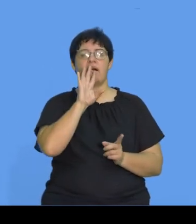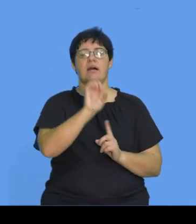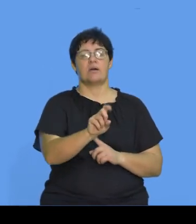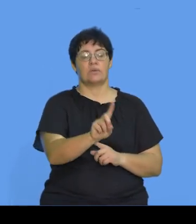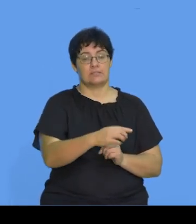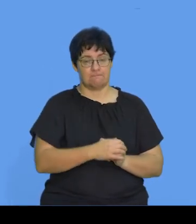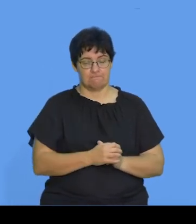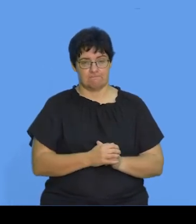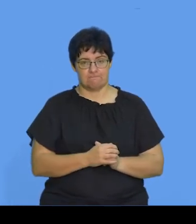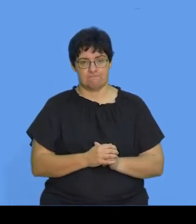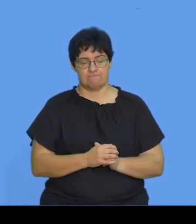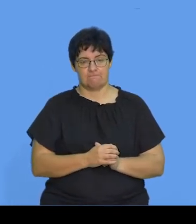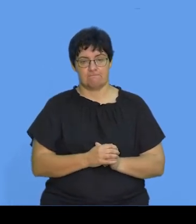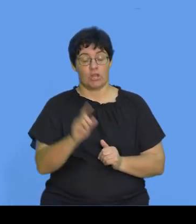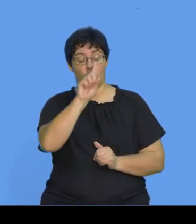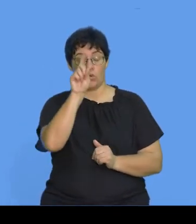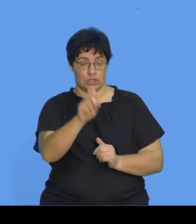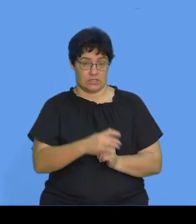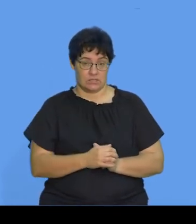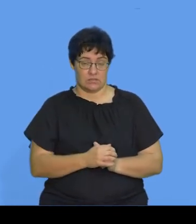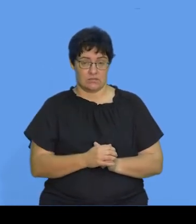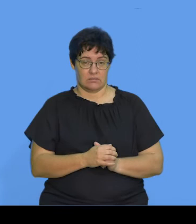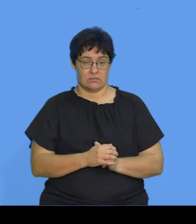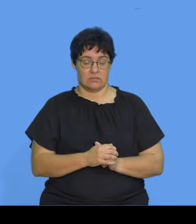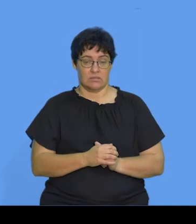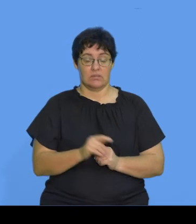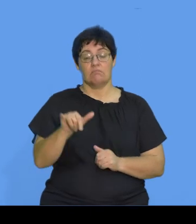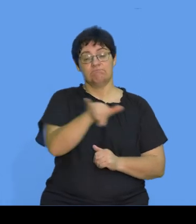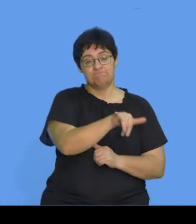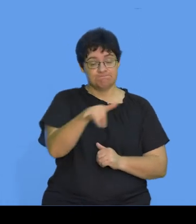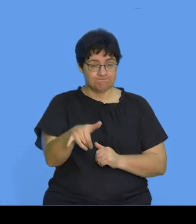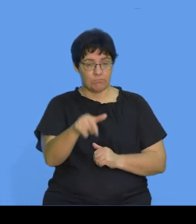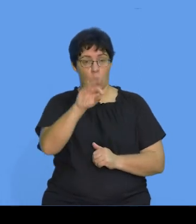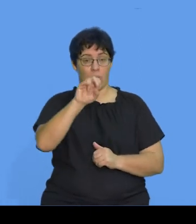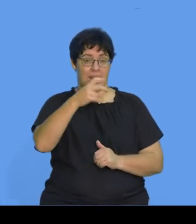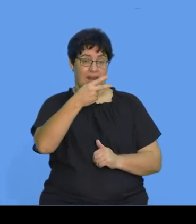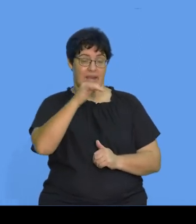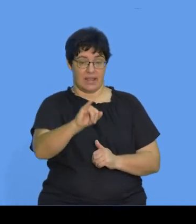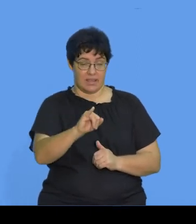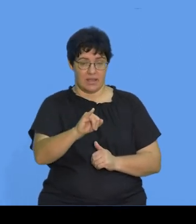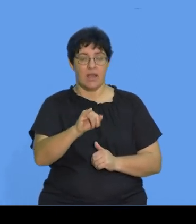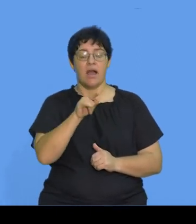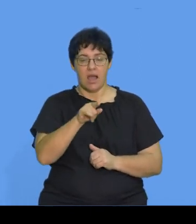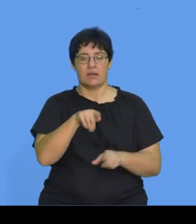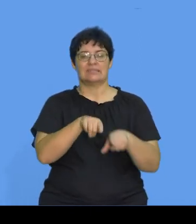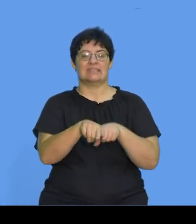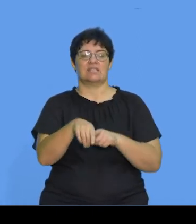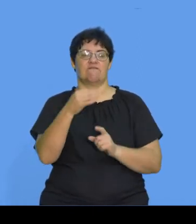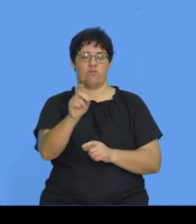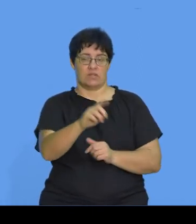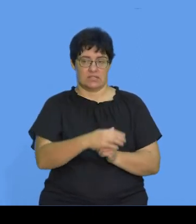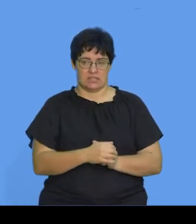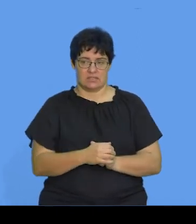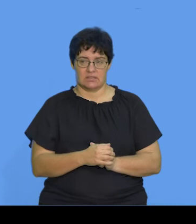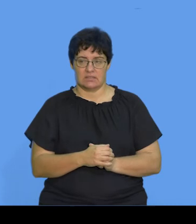can ask here. Right, so the question is, which organic compound is being tested